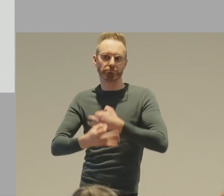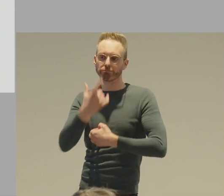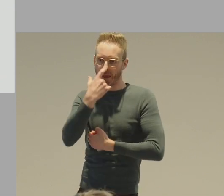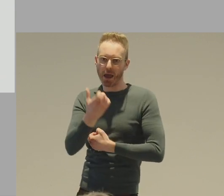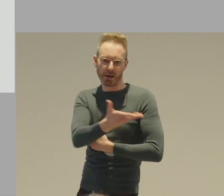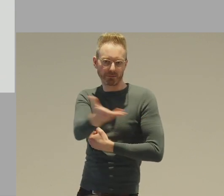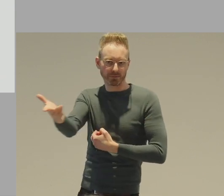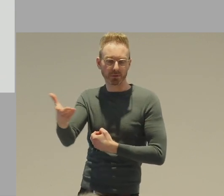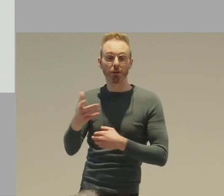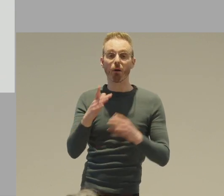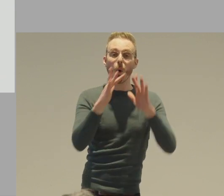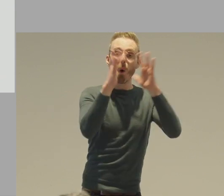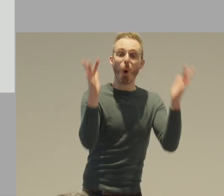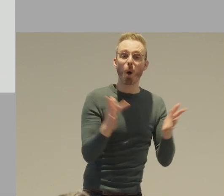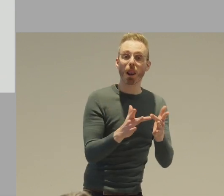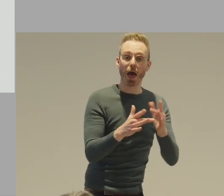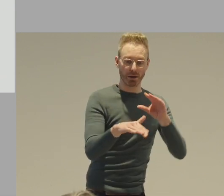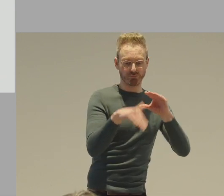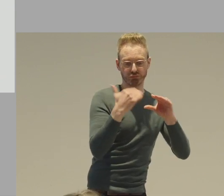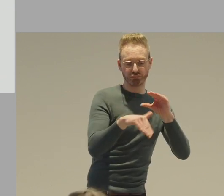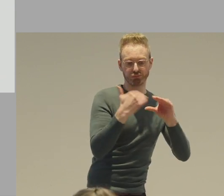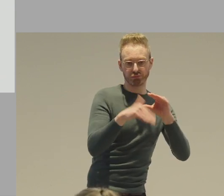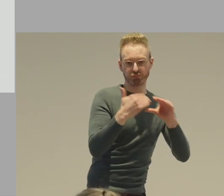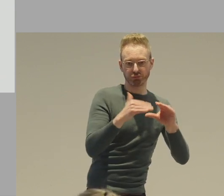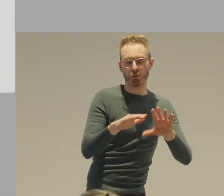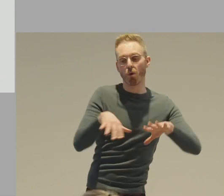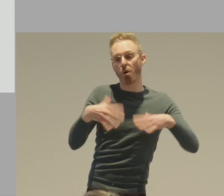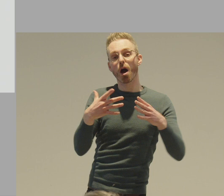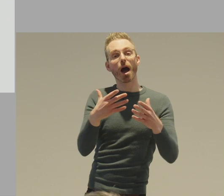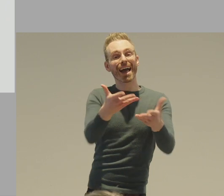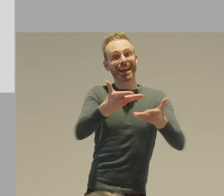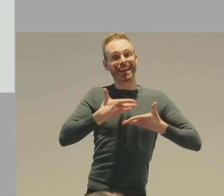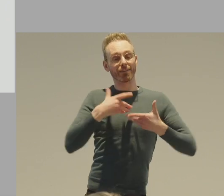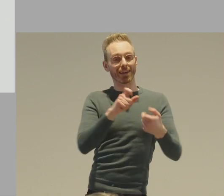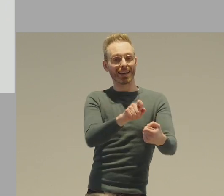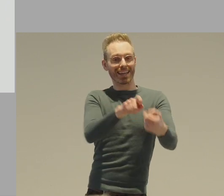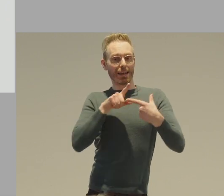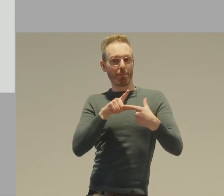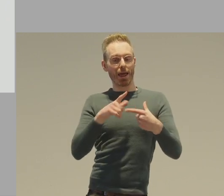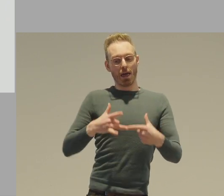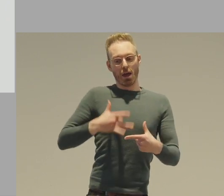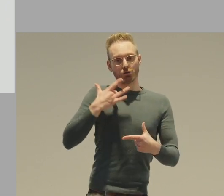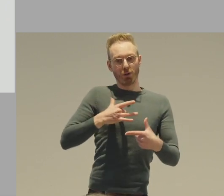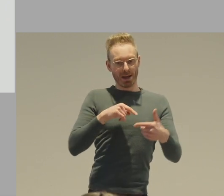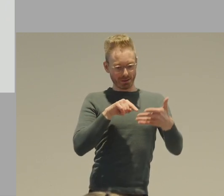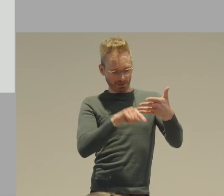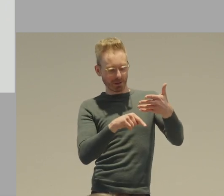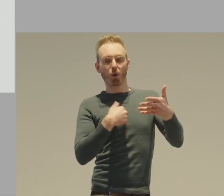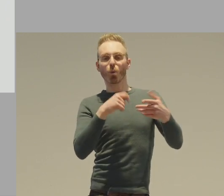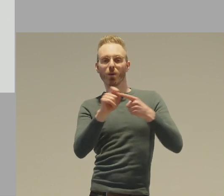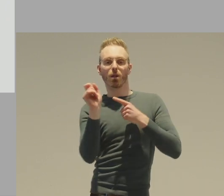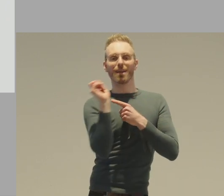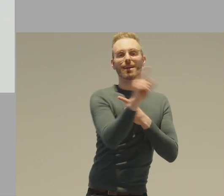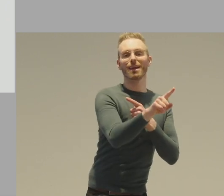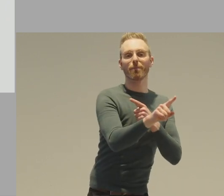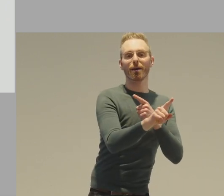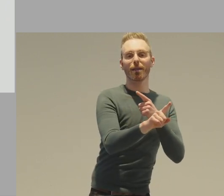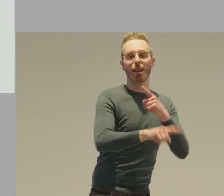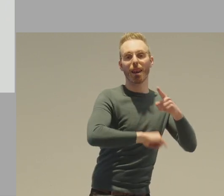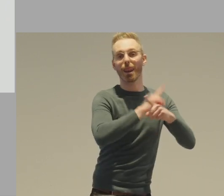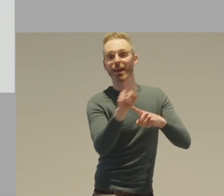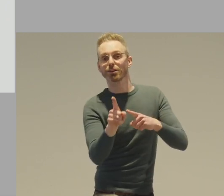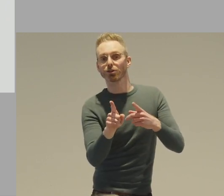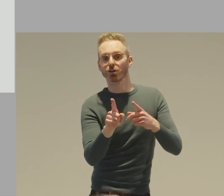live stream, you're welcome to leave your email address and we'll try and email you if we don't get to your question. So first